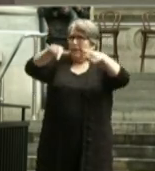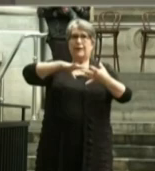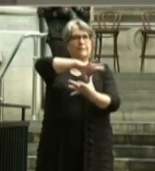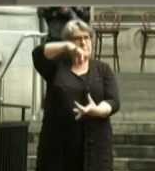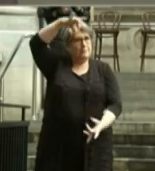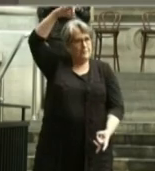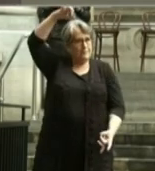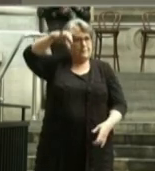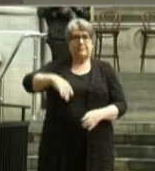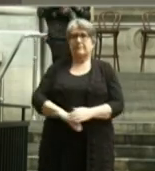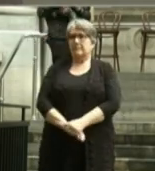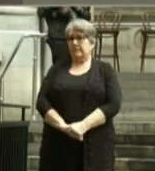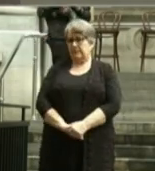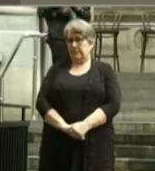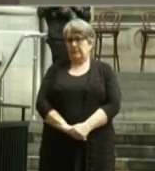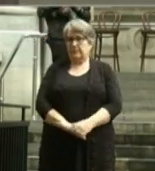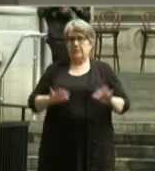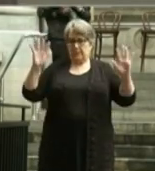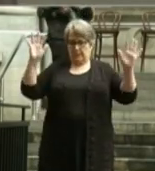today.